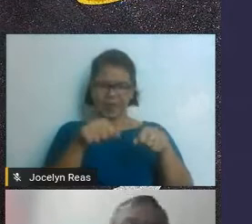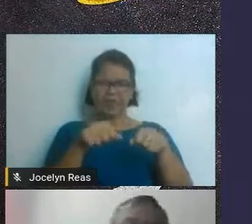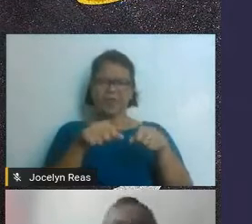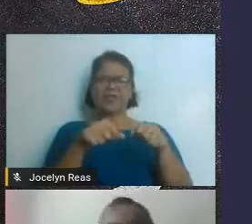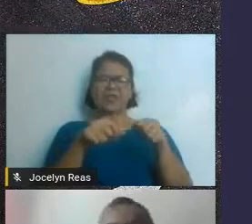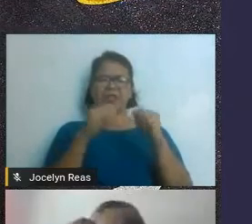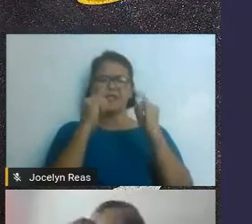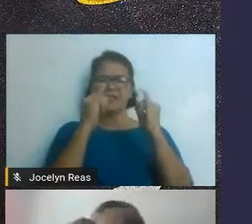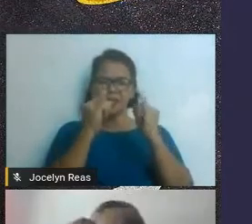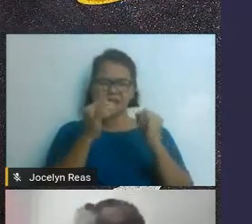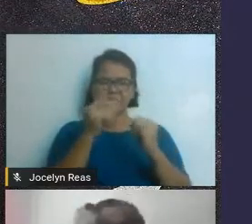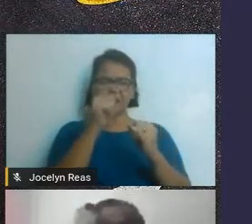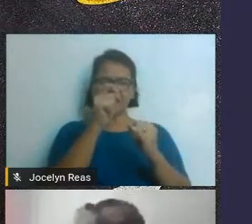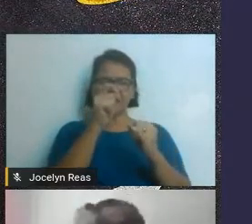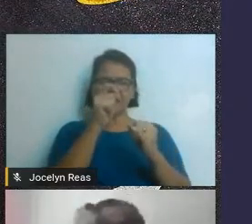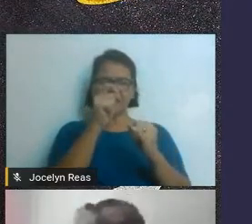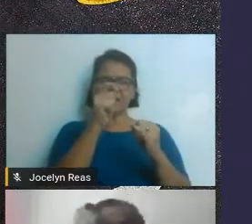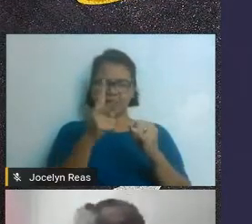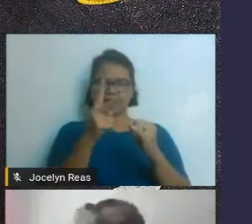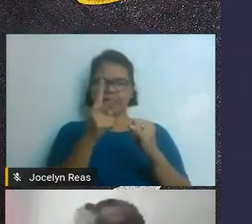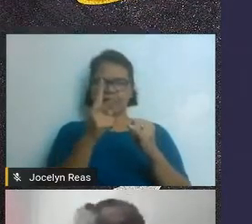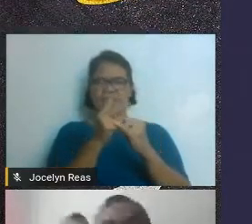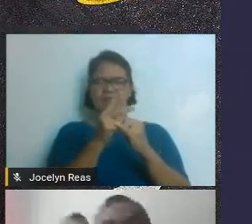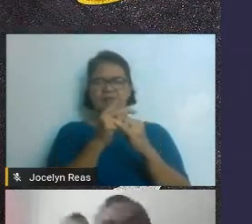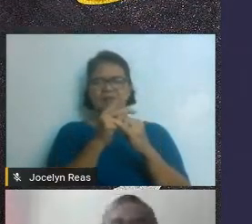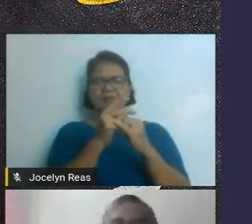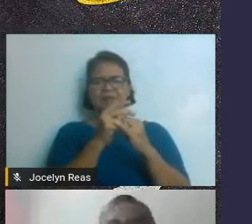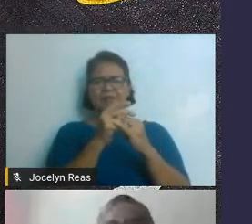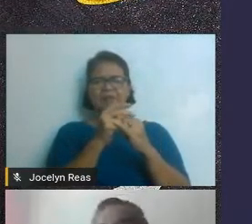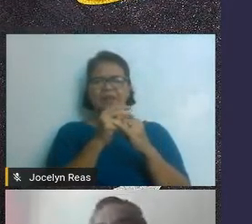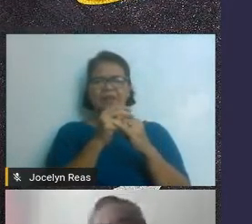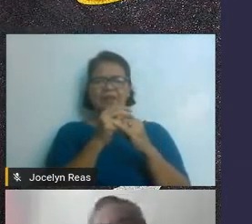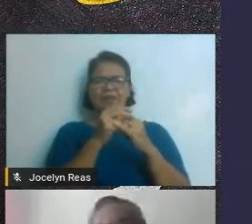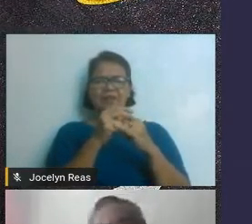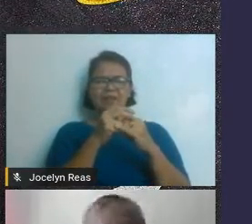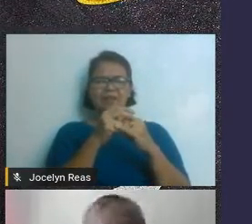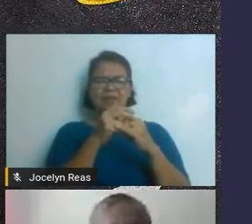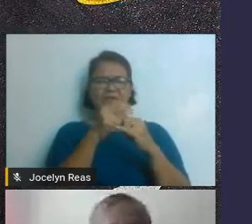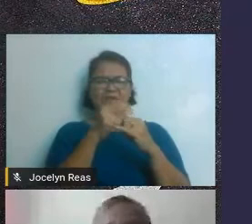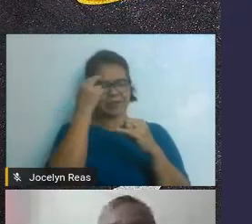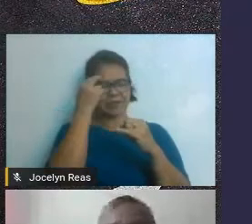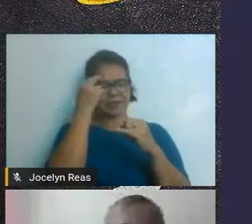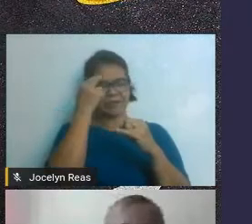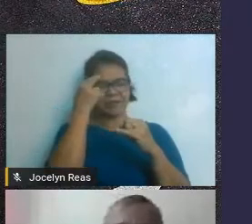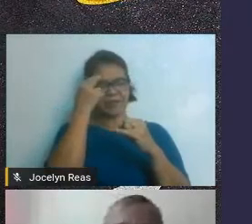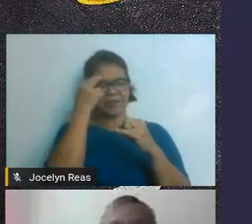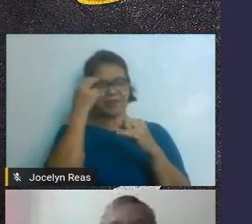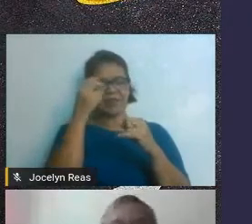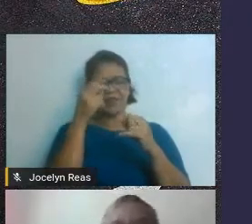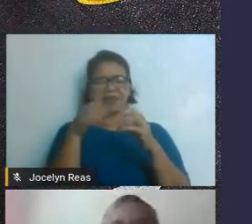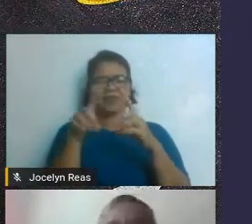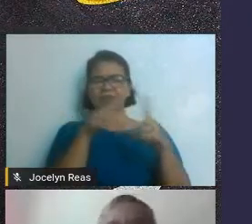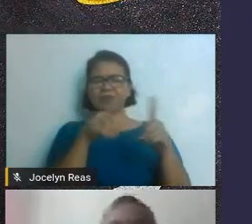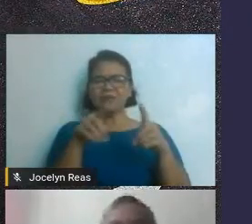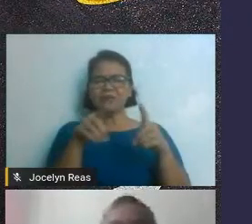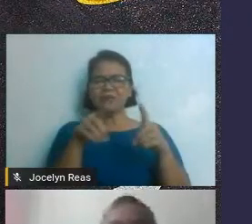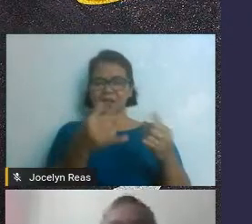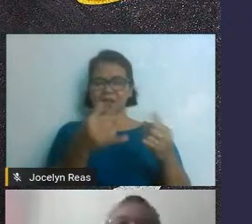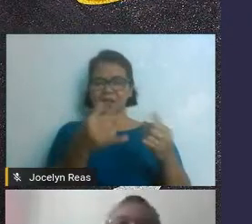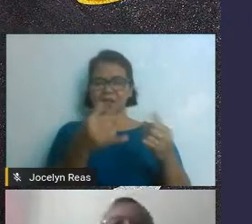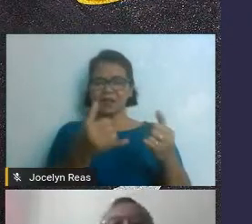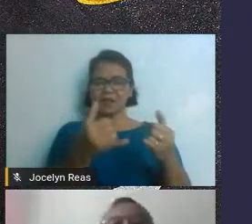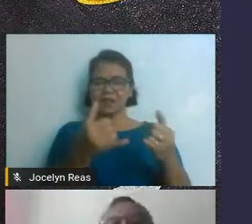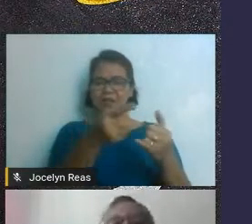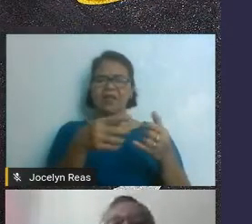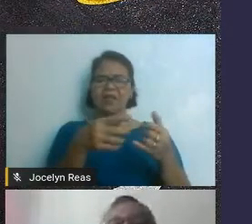doing now, the Bureau of Learning Delivery, na namumunuan ni Director Lai Ariola, sila yung mga nag-design itong mga